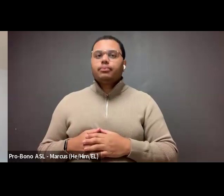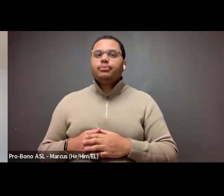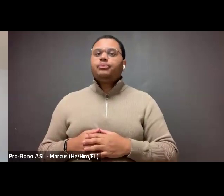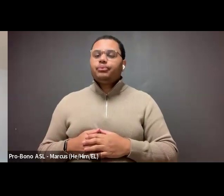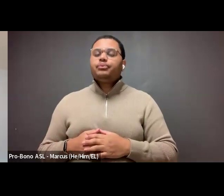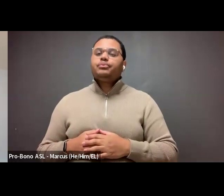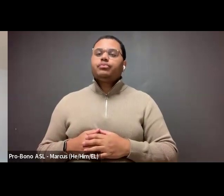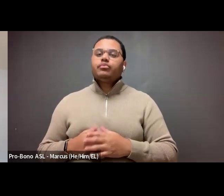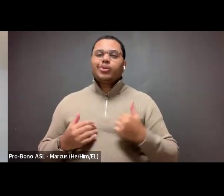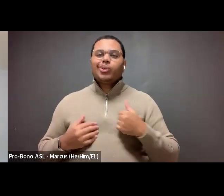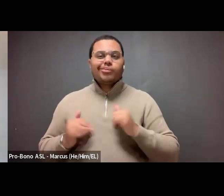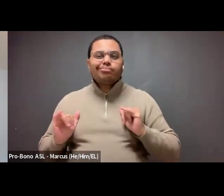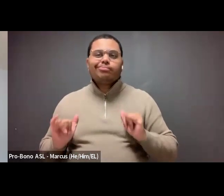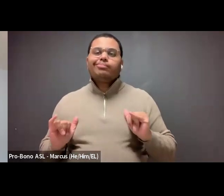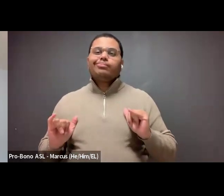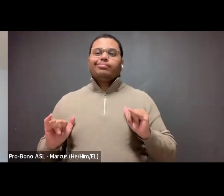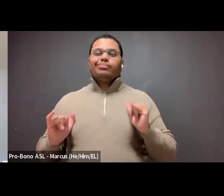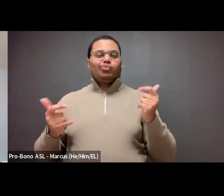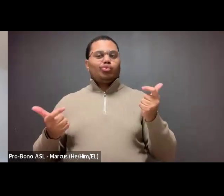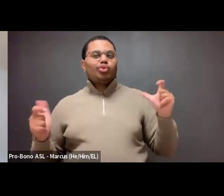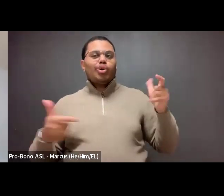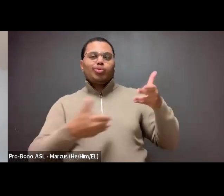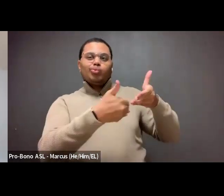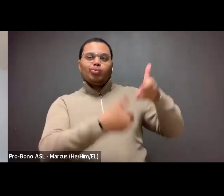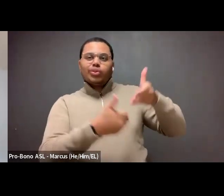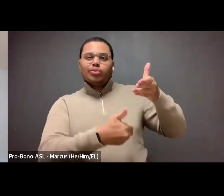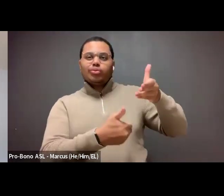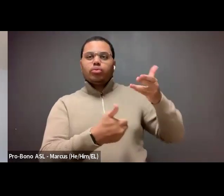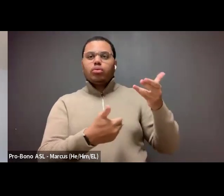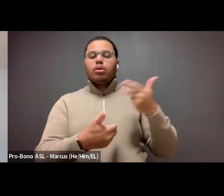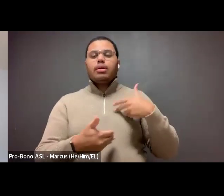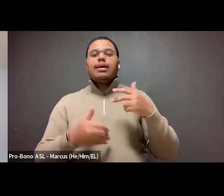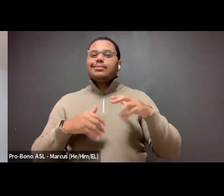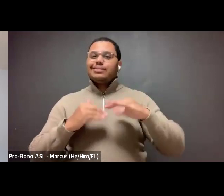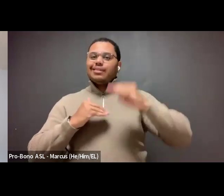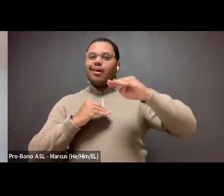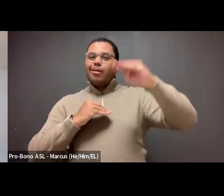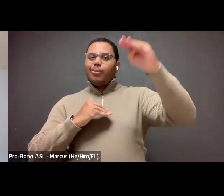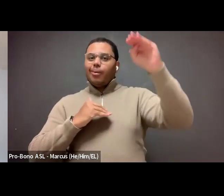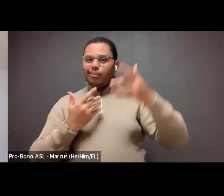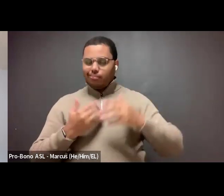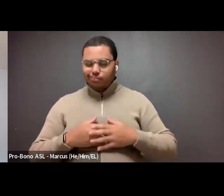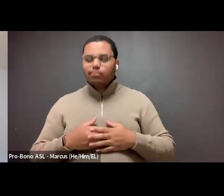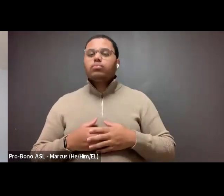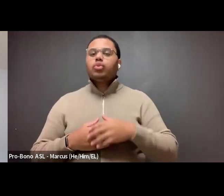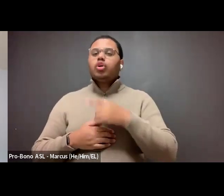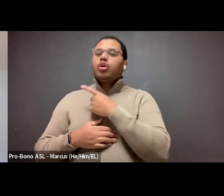We found ourselves at a large window in the stairway. She slowed down and turned